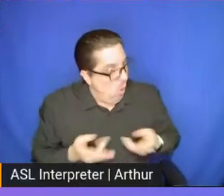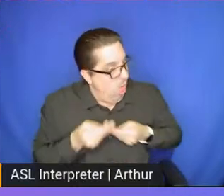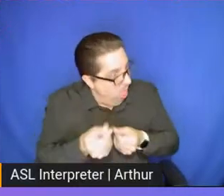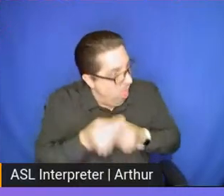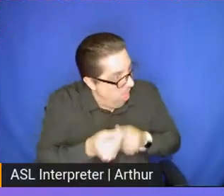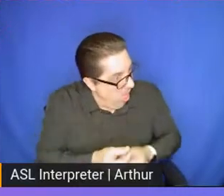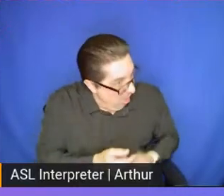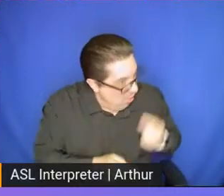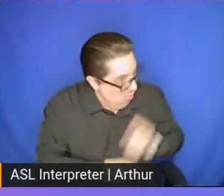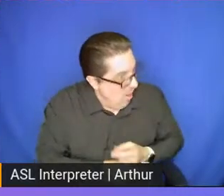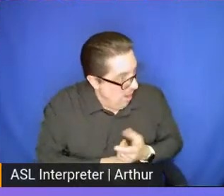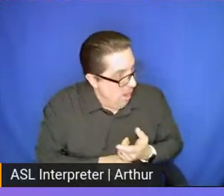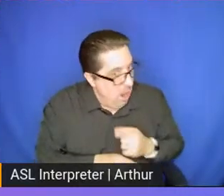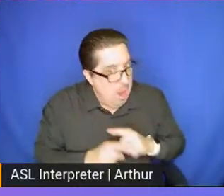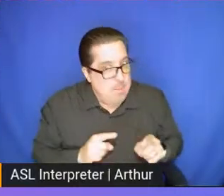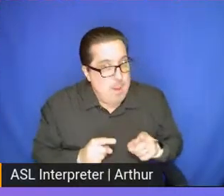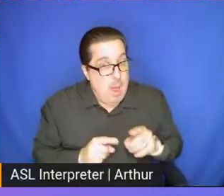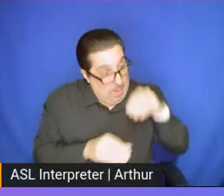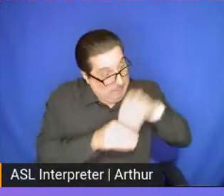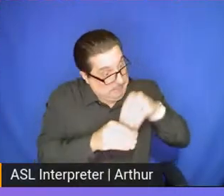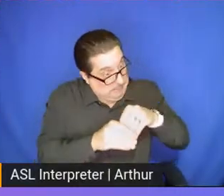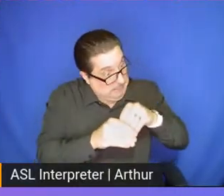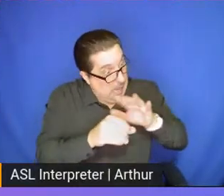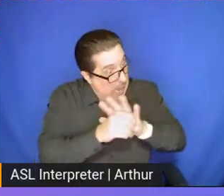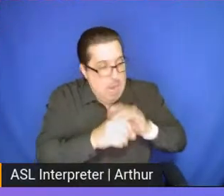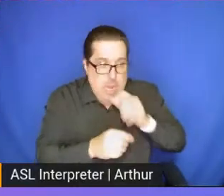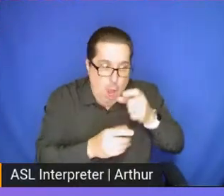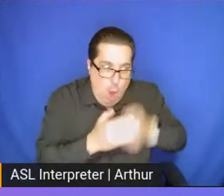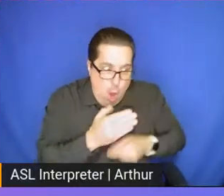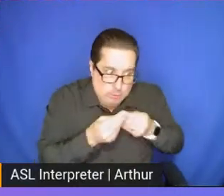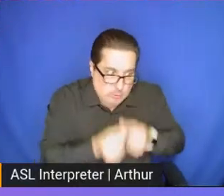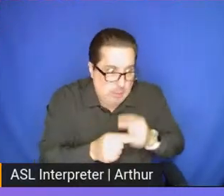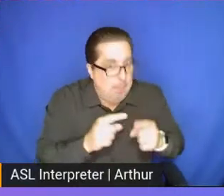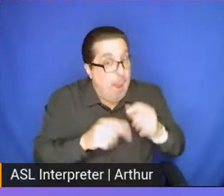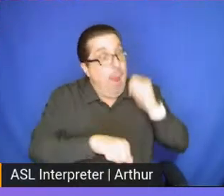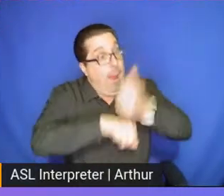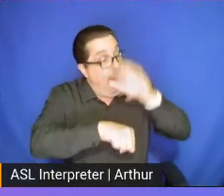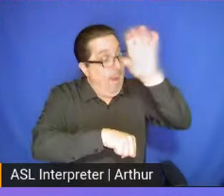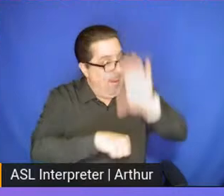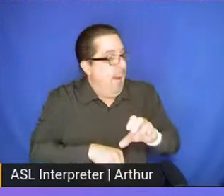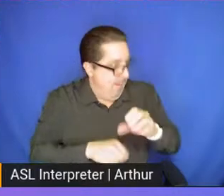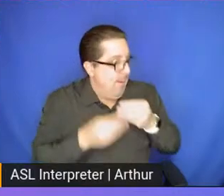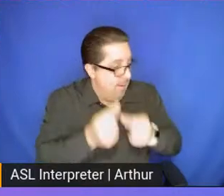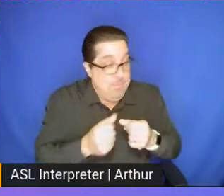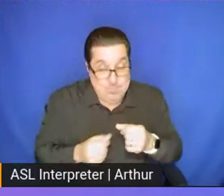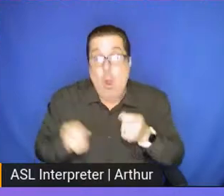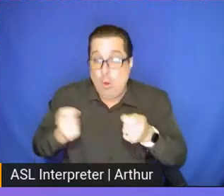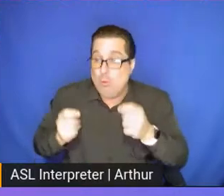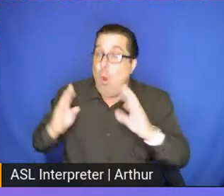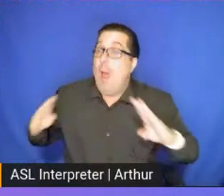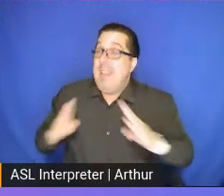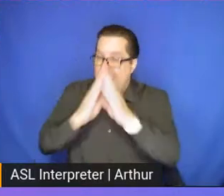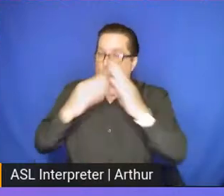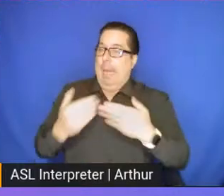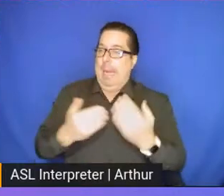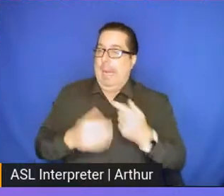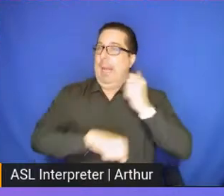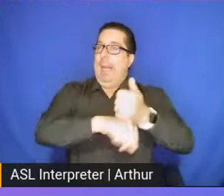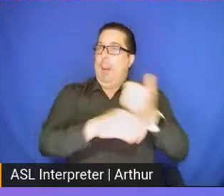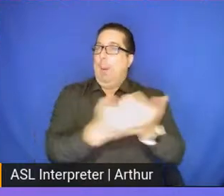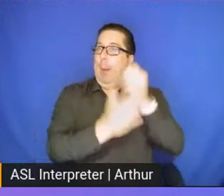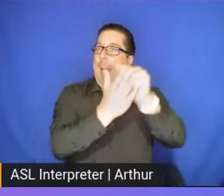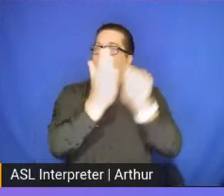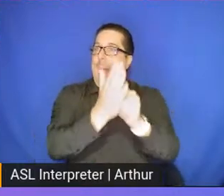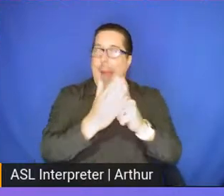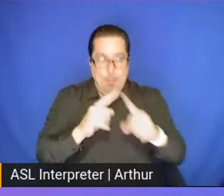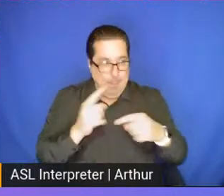do, but doesn't cost creating an account. Yeah, Control Tower makes it very easy, too easy to create new accounts. So we